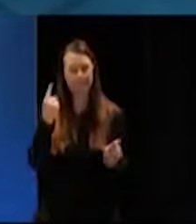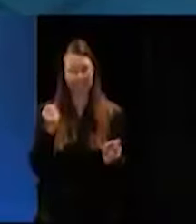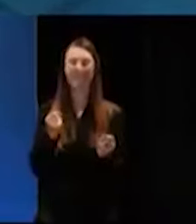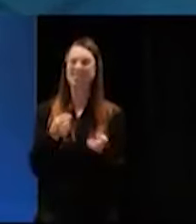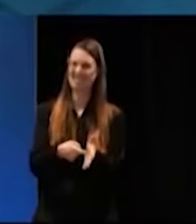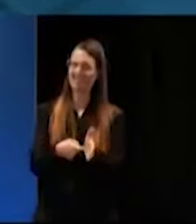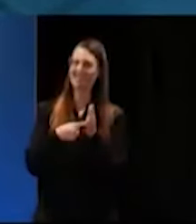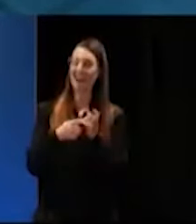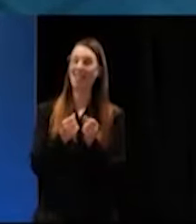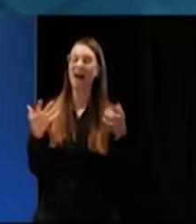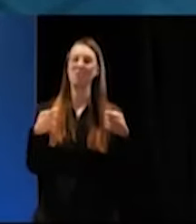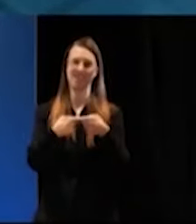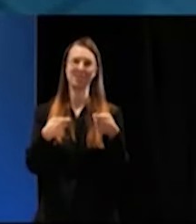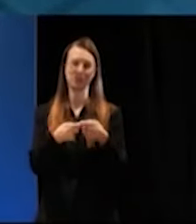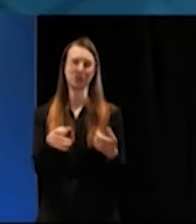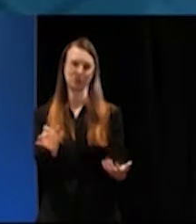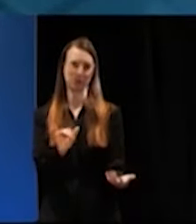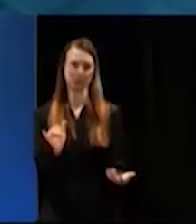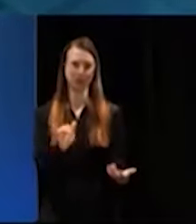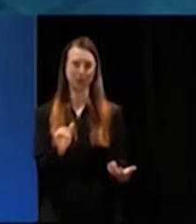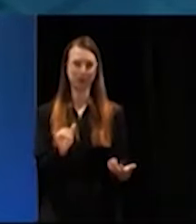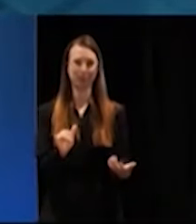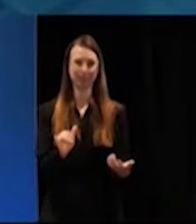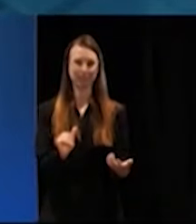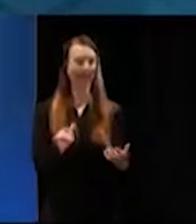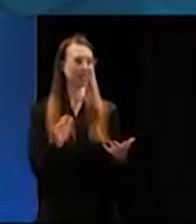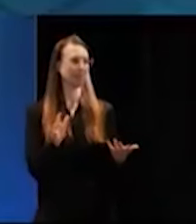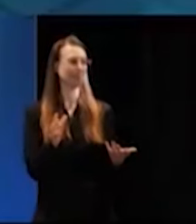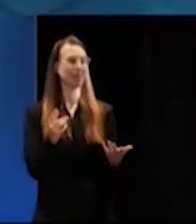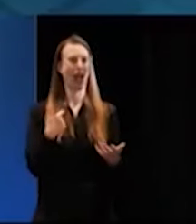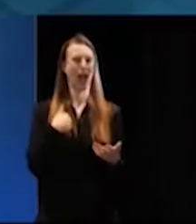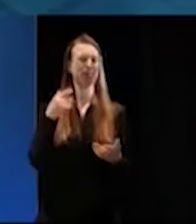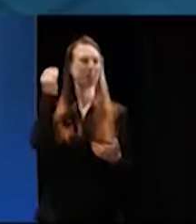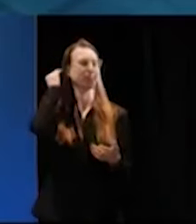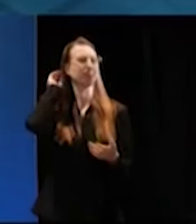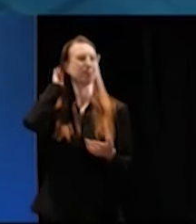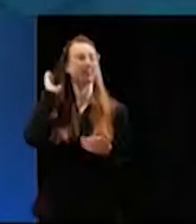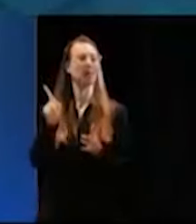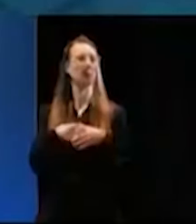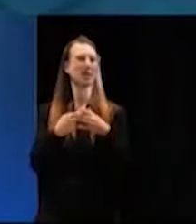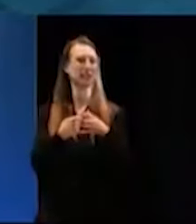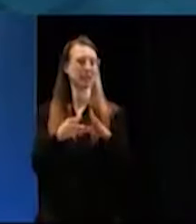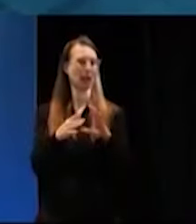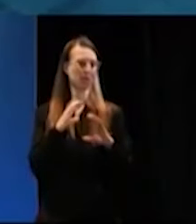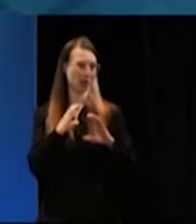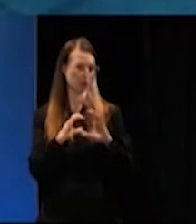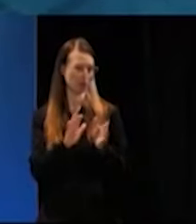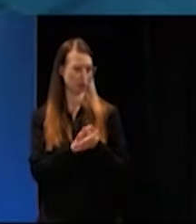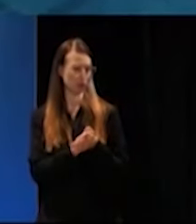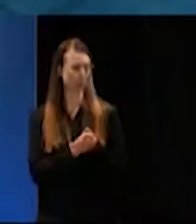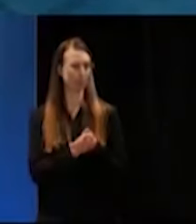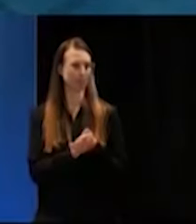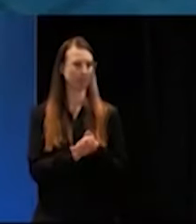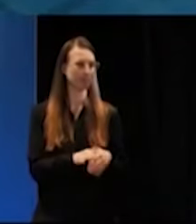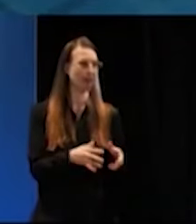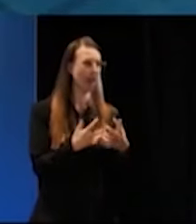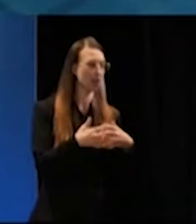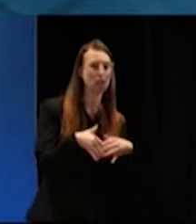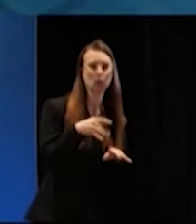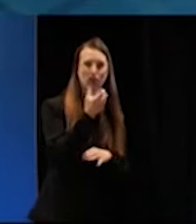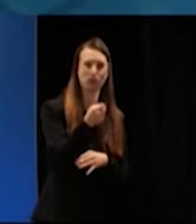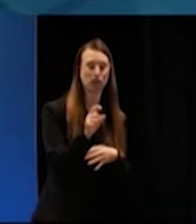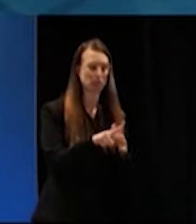So I also took note at the beginning of this conversation. The Industrial Revolution began along the waterways because